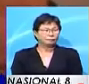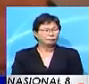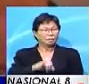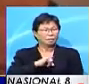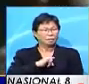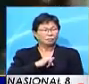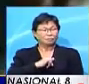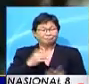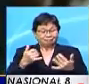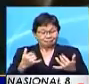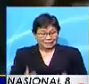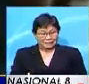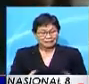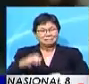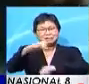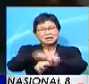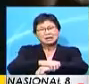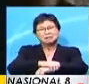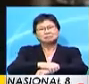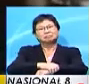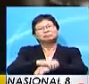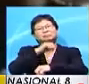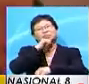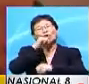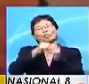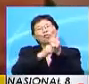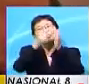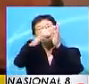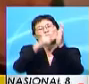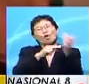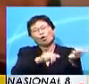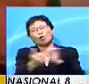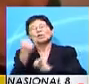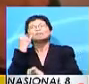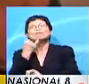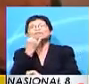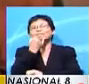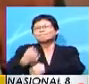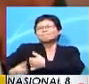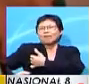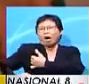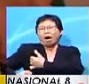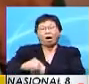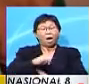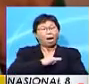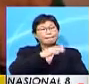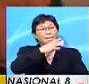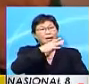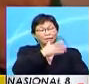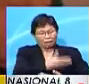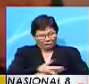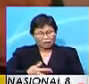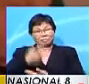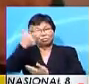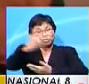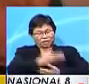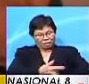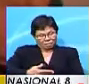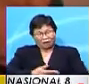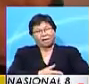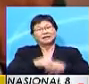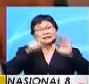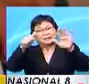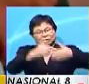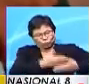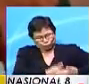I am right now being detained illegally by the Israeli regime. I am a mother of three and I have six